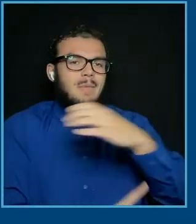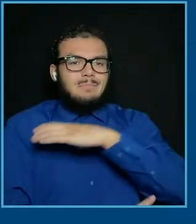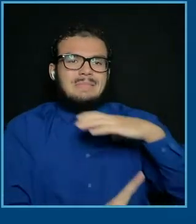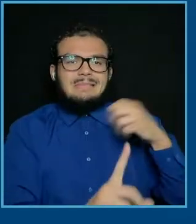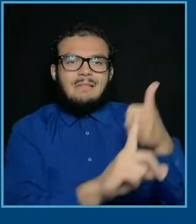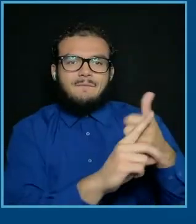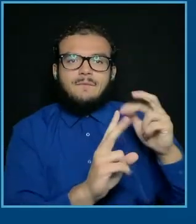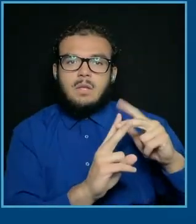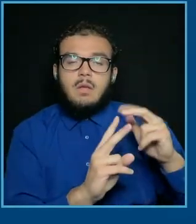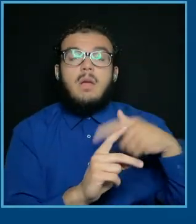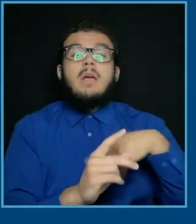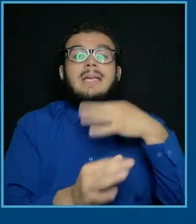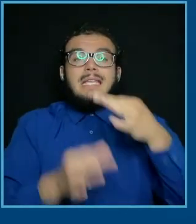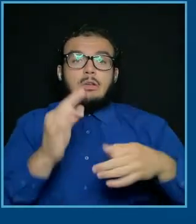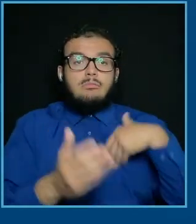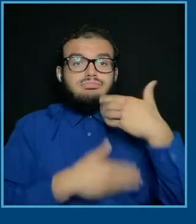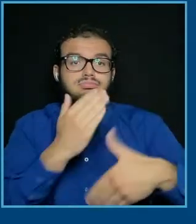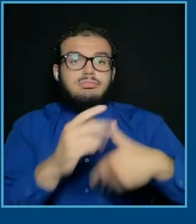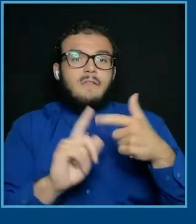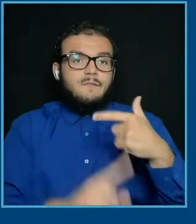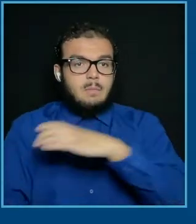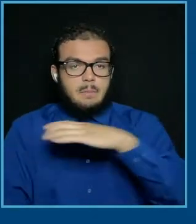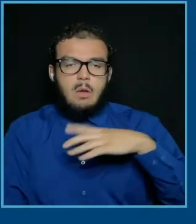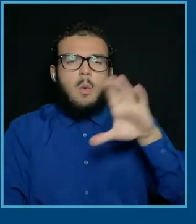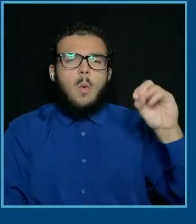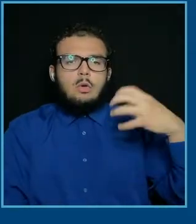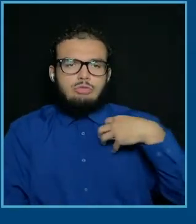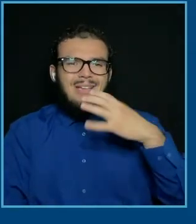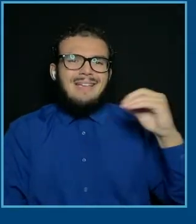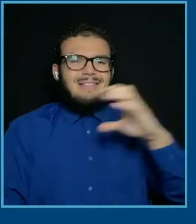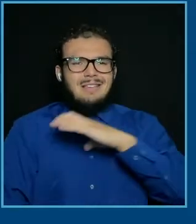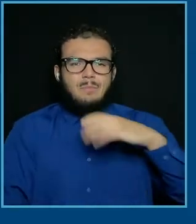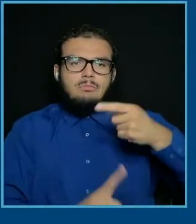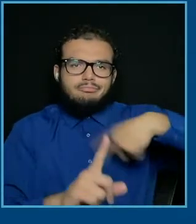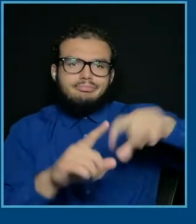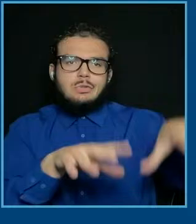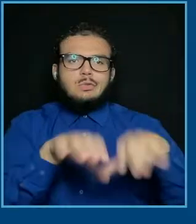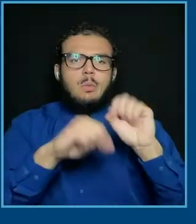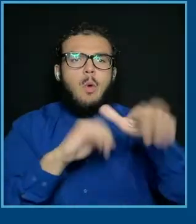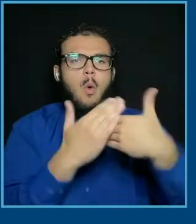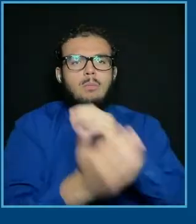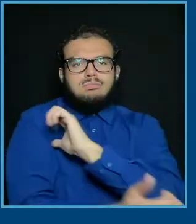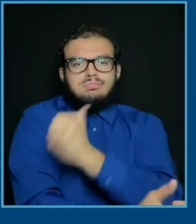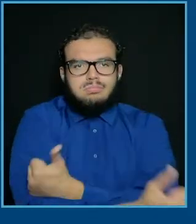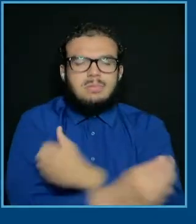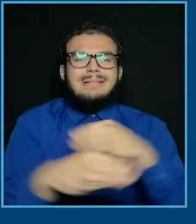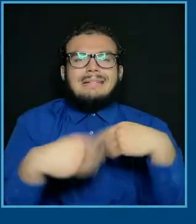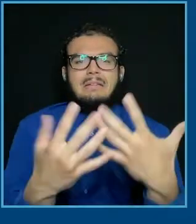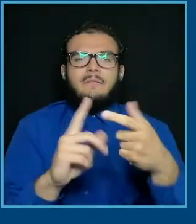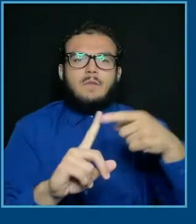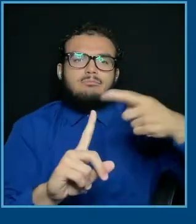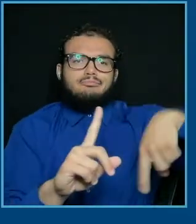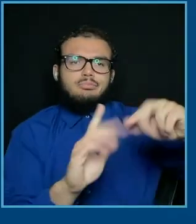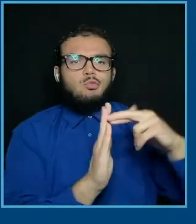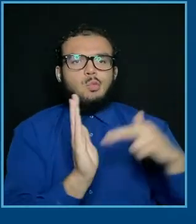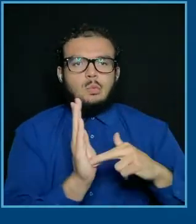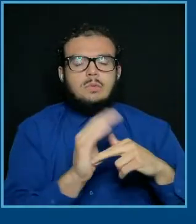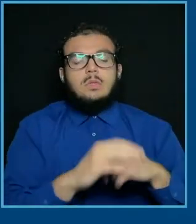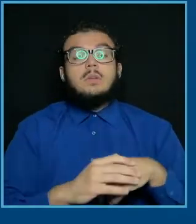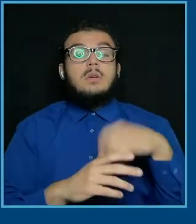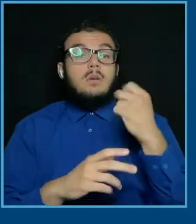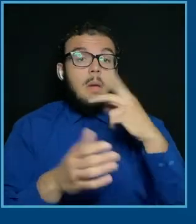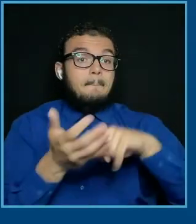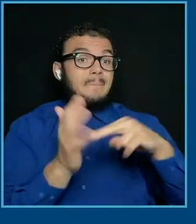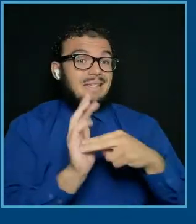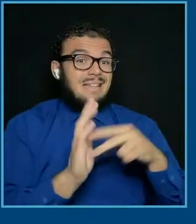When hearings are conducted by the committee, the co-chairs and the committee assume all authority granted to a hearing officer by the committee's rules. As such, this committee